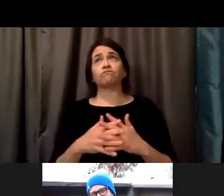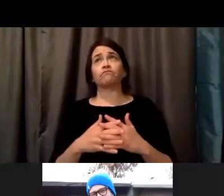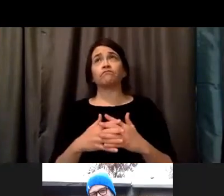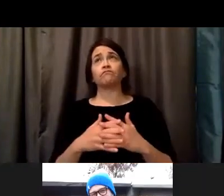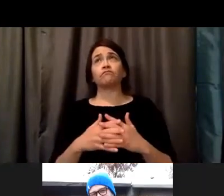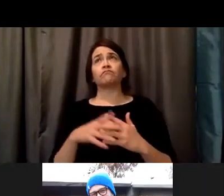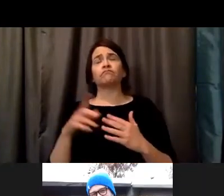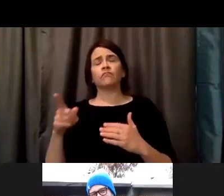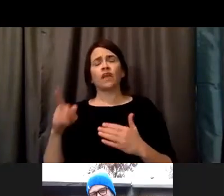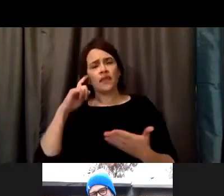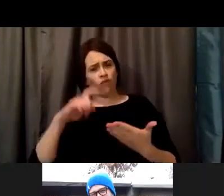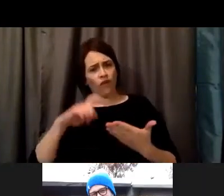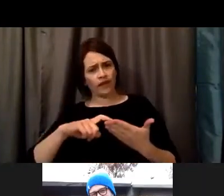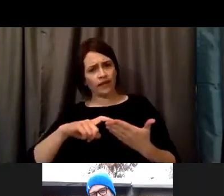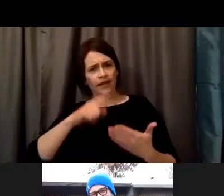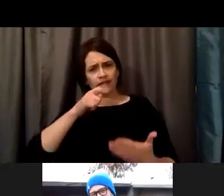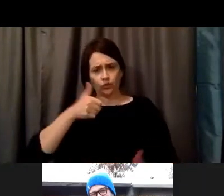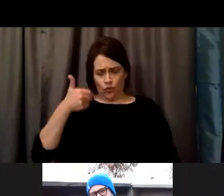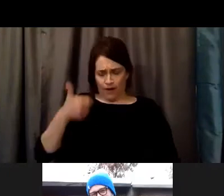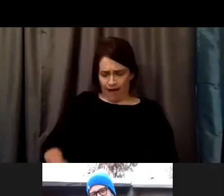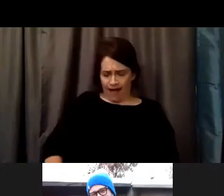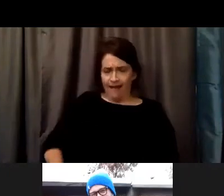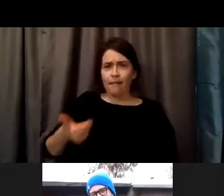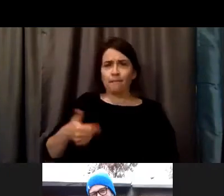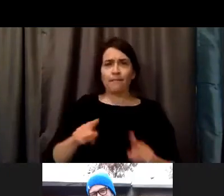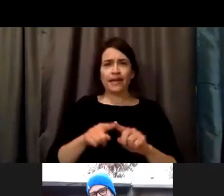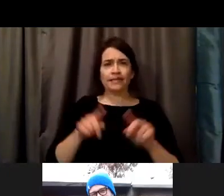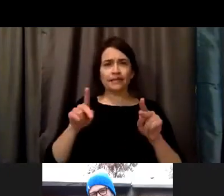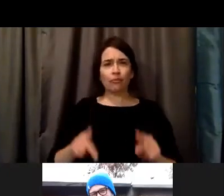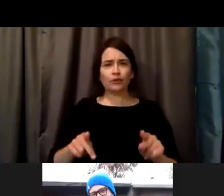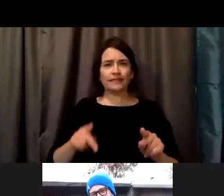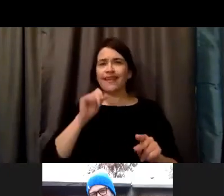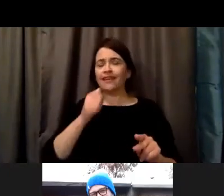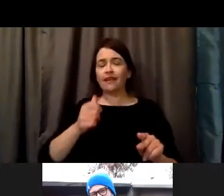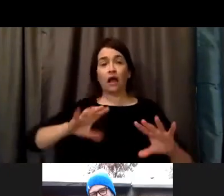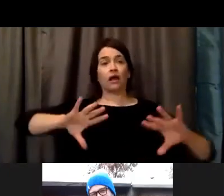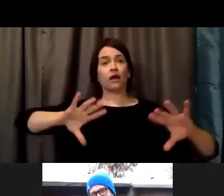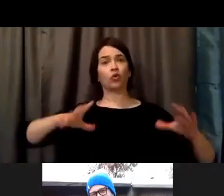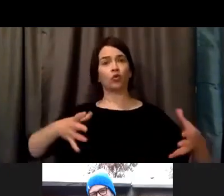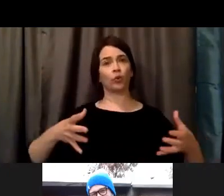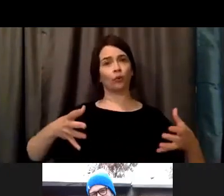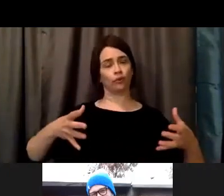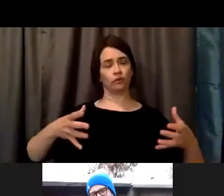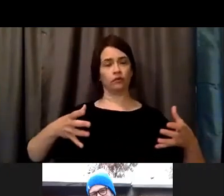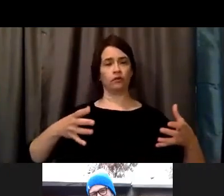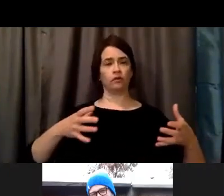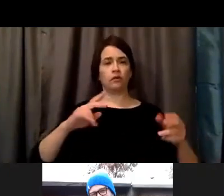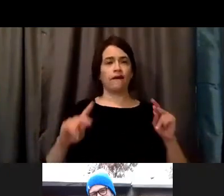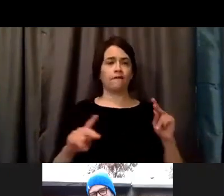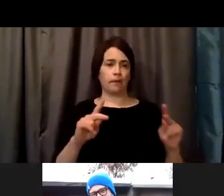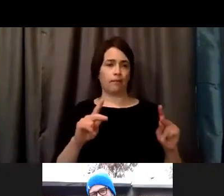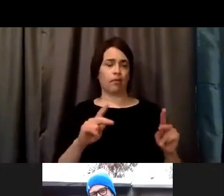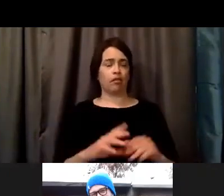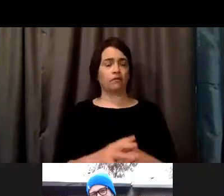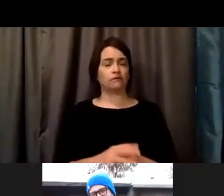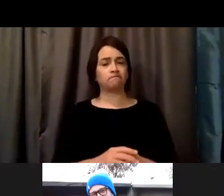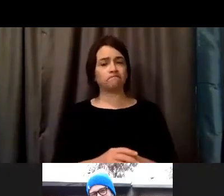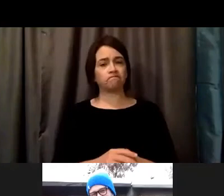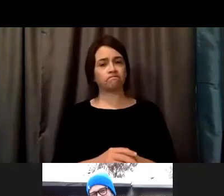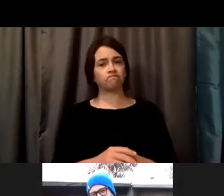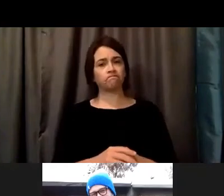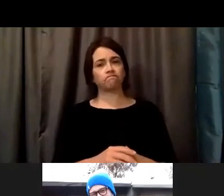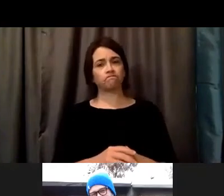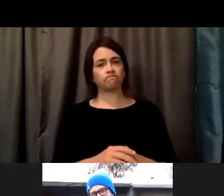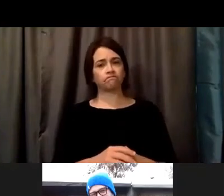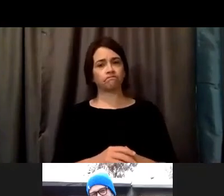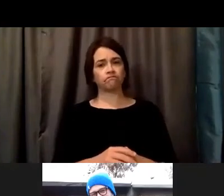recognizes who I am as a person and not as a group. And I know sometimes in our